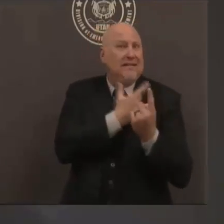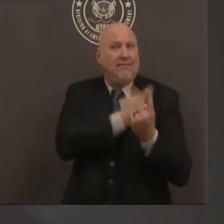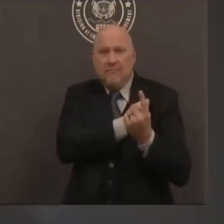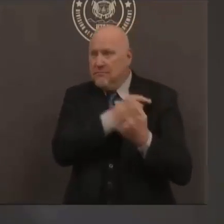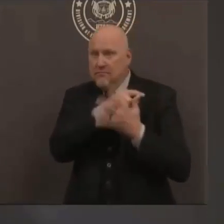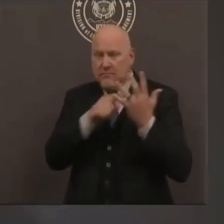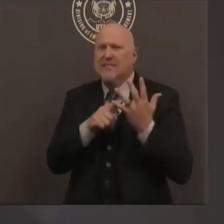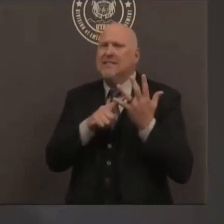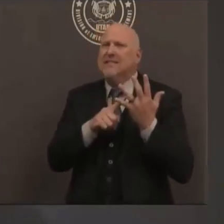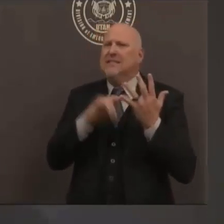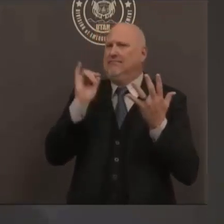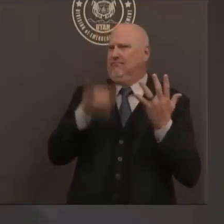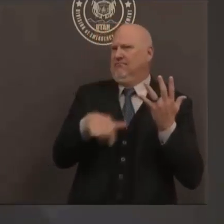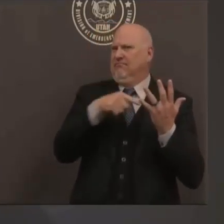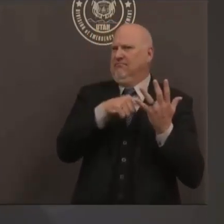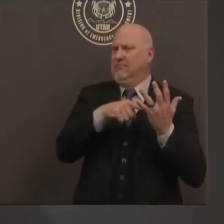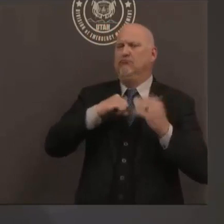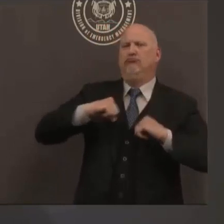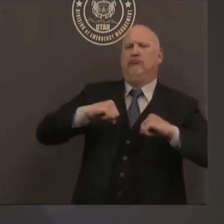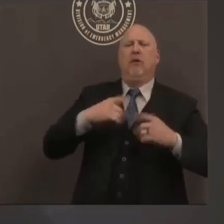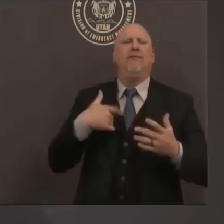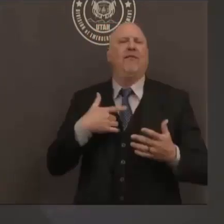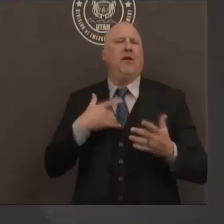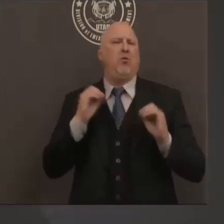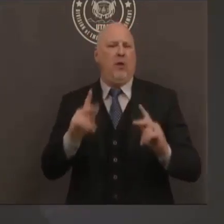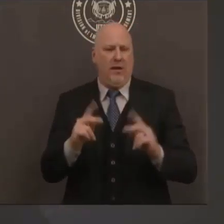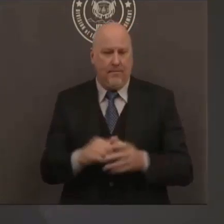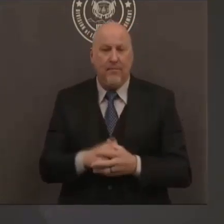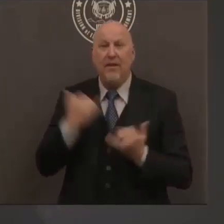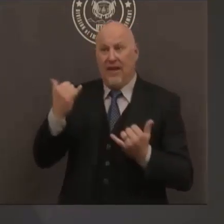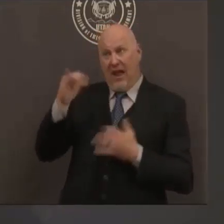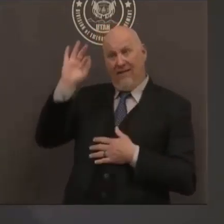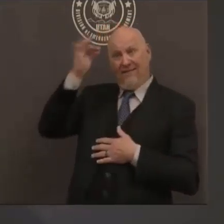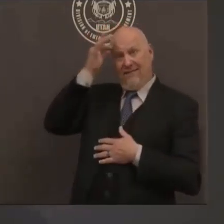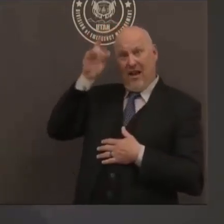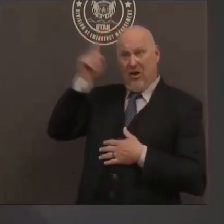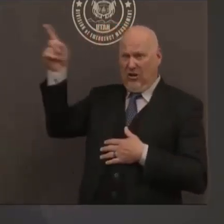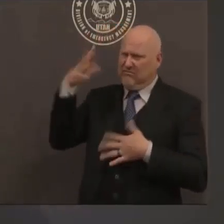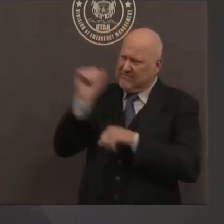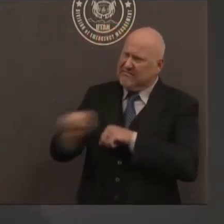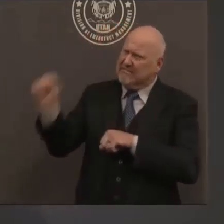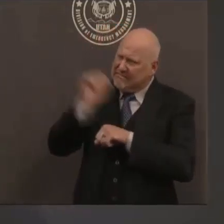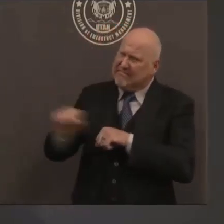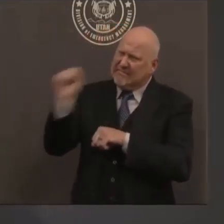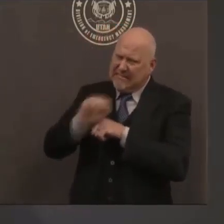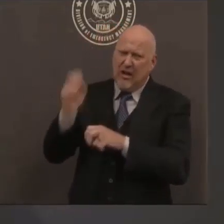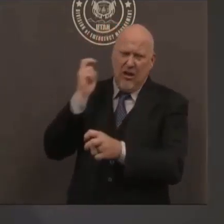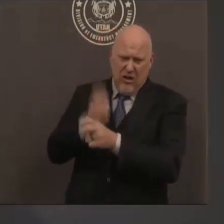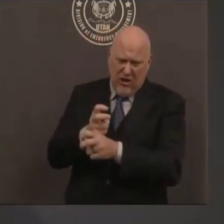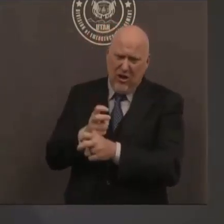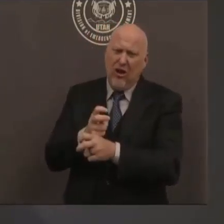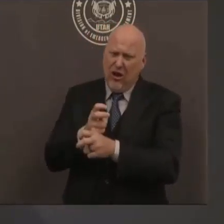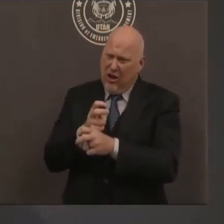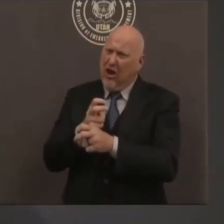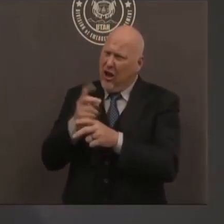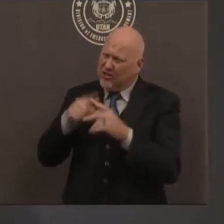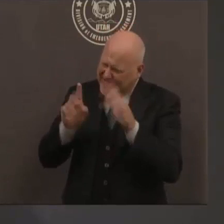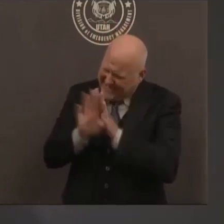that. We're still about 12 months to 18 months away from having a vaccine, but that is what's going to give us immunity.